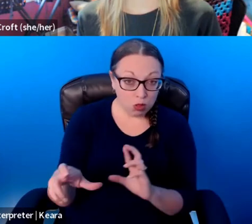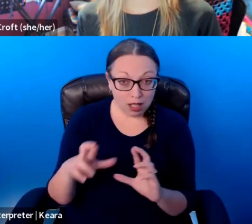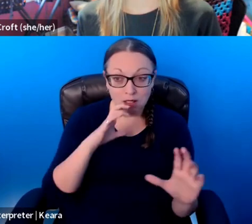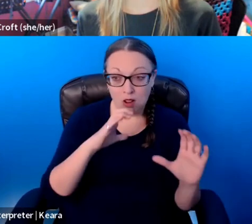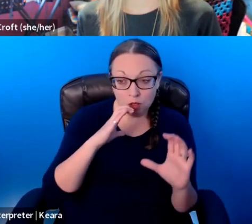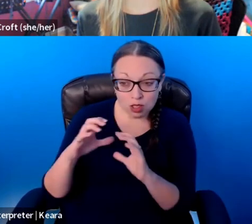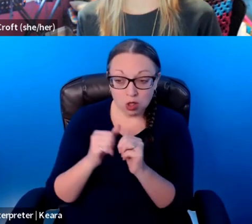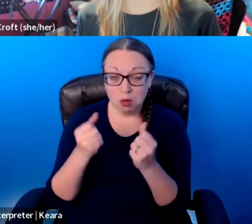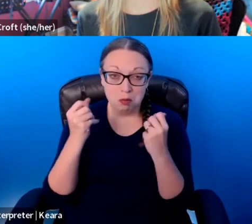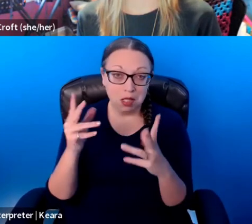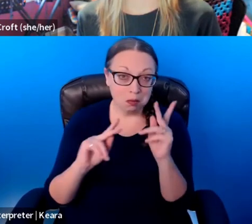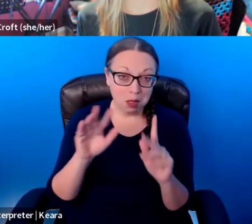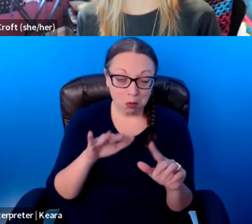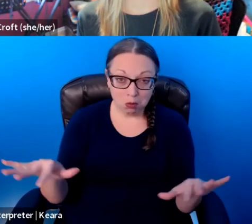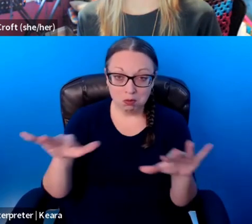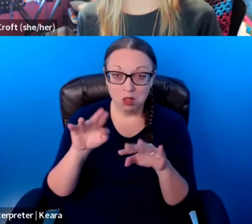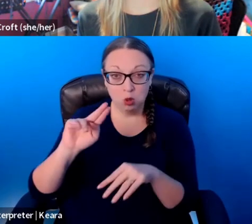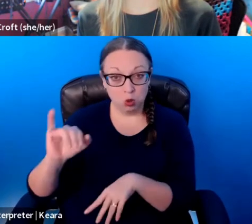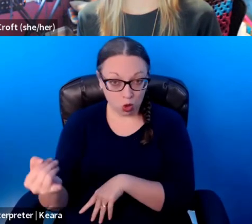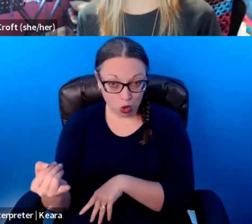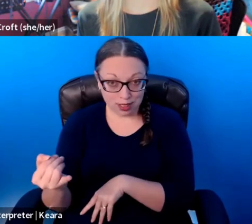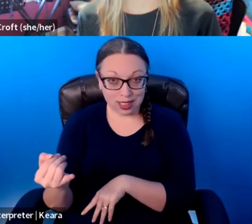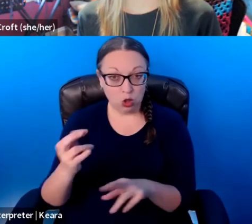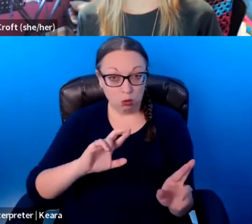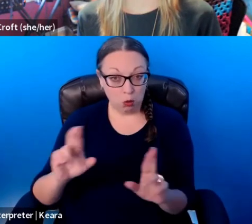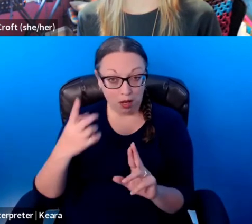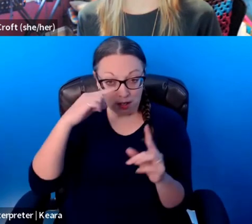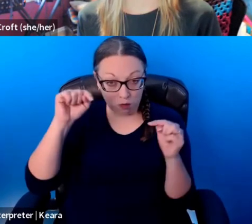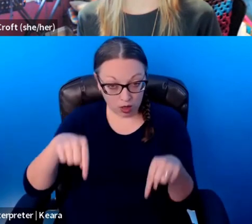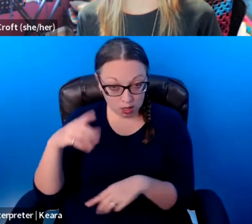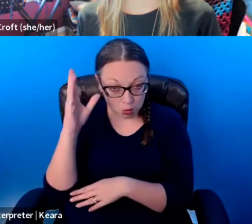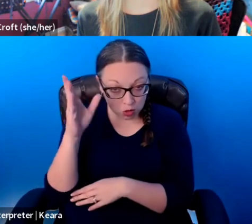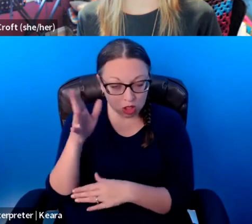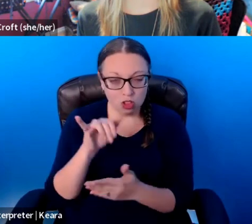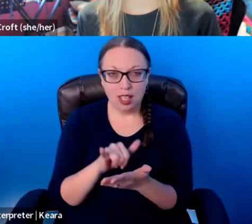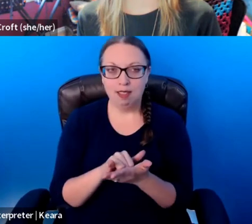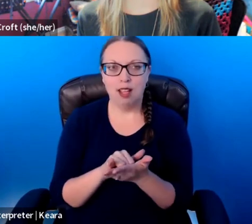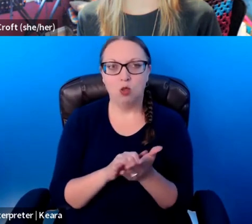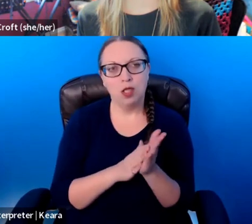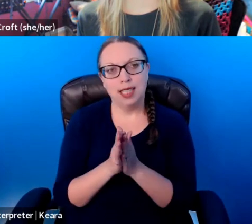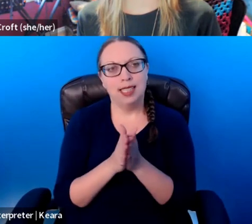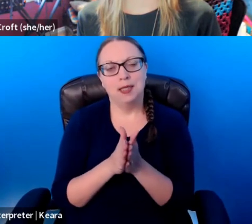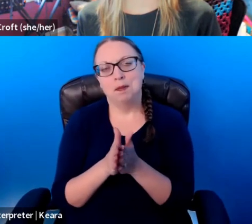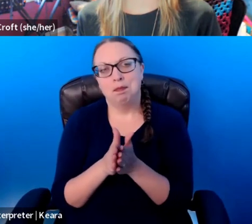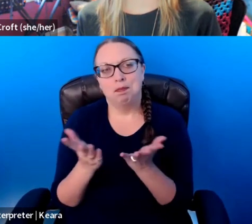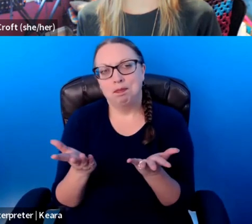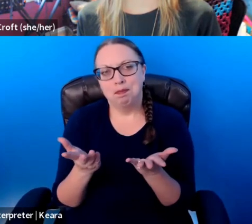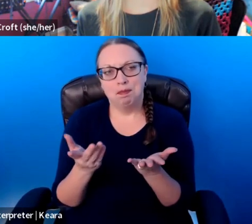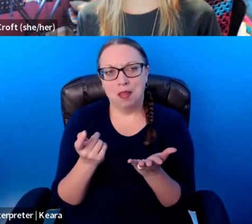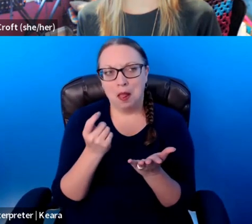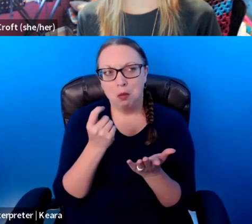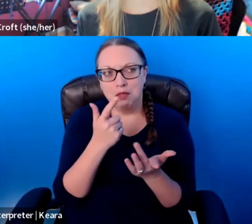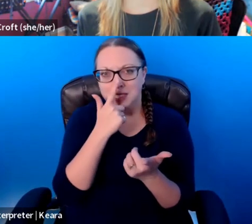different perspectives across New Jersey. And that's really fueled a little bit of some, you know, some